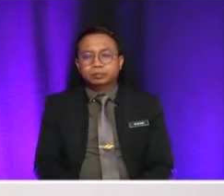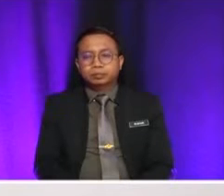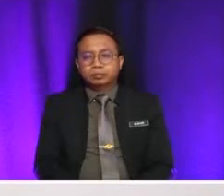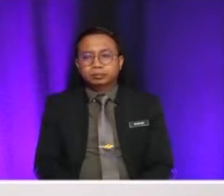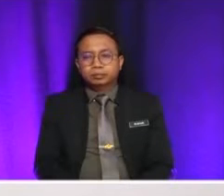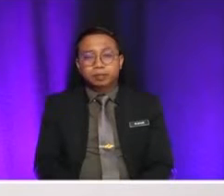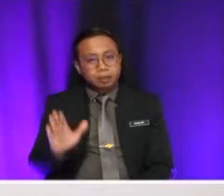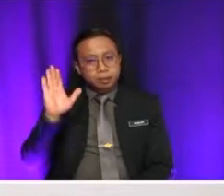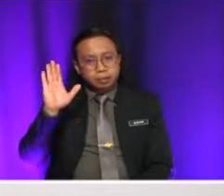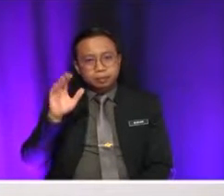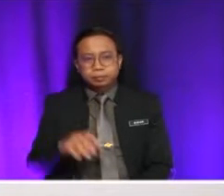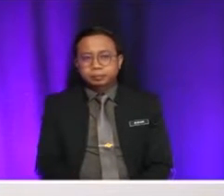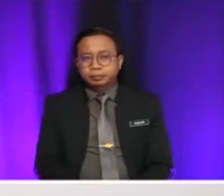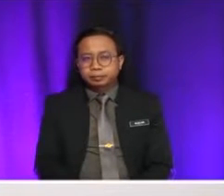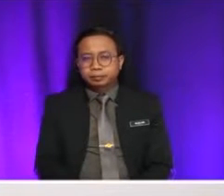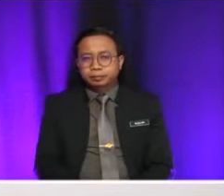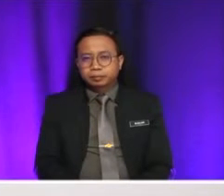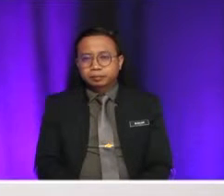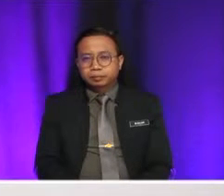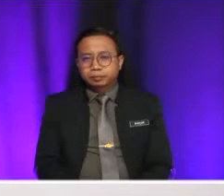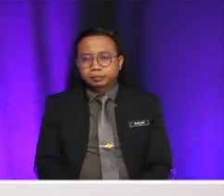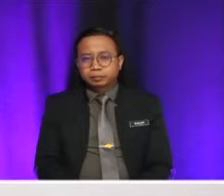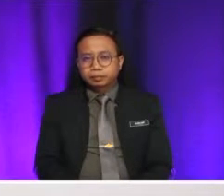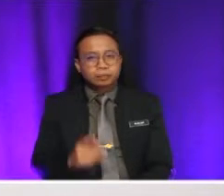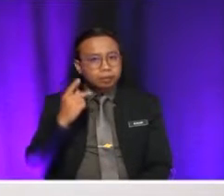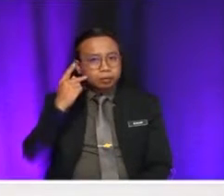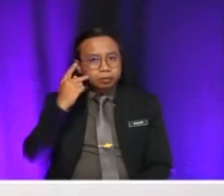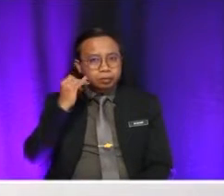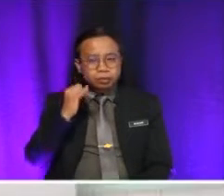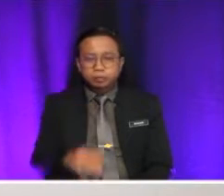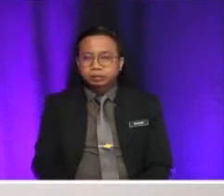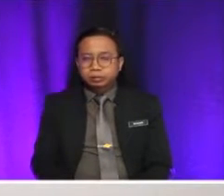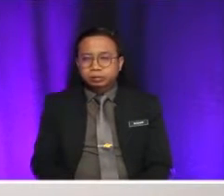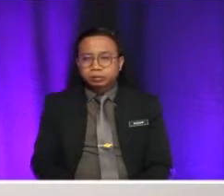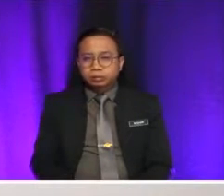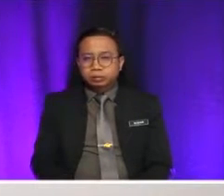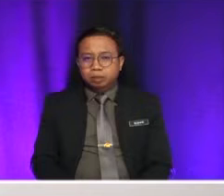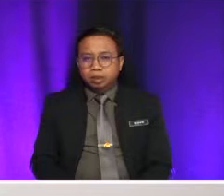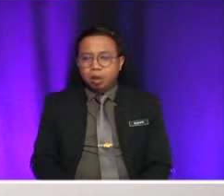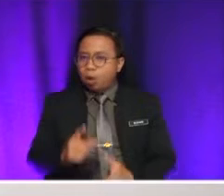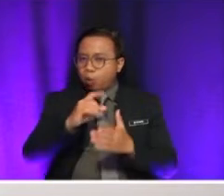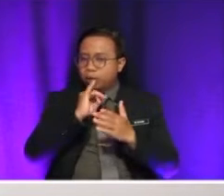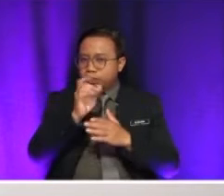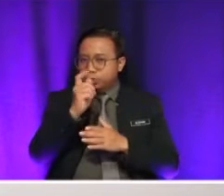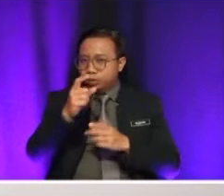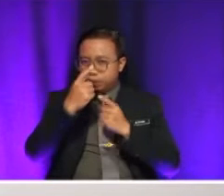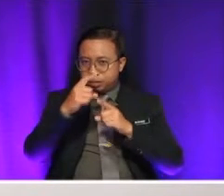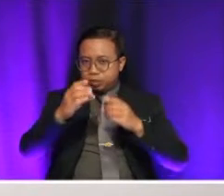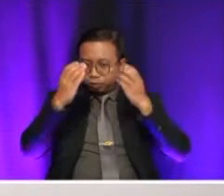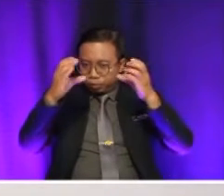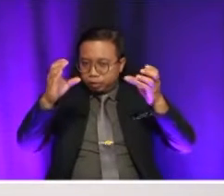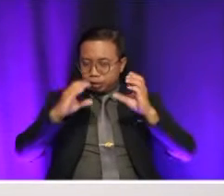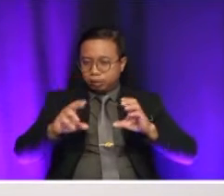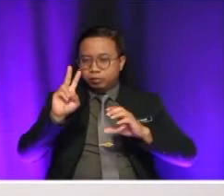Raise your hand up. Puyi. All right. Okay, Puyi. Okay, so what is the answer for paragraph